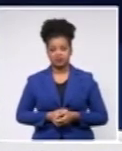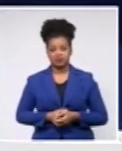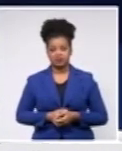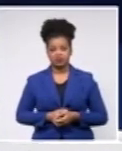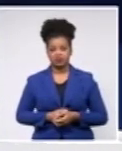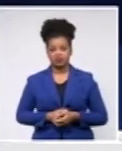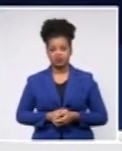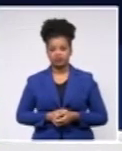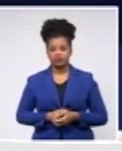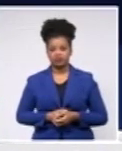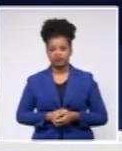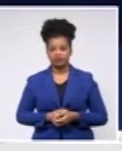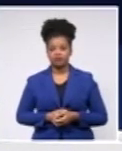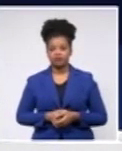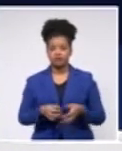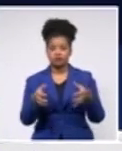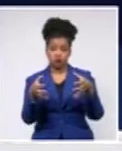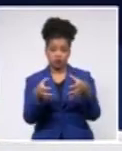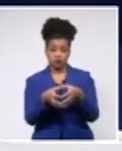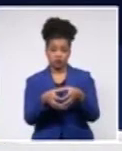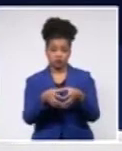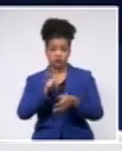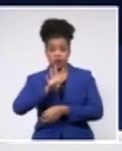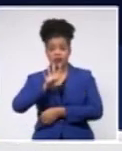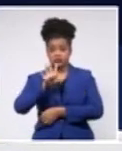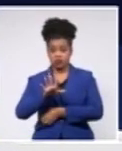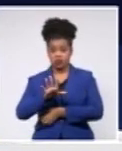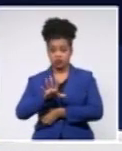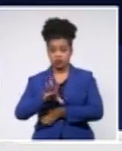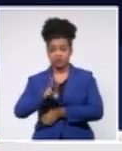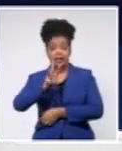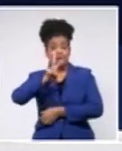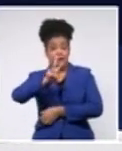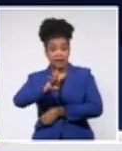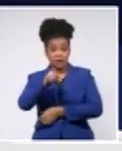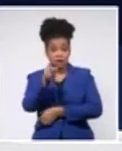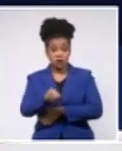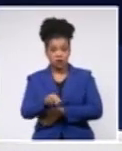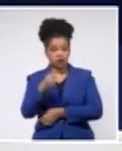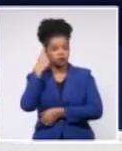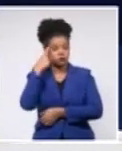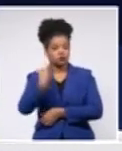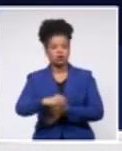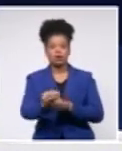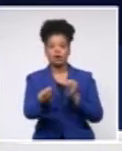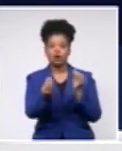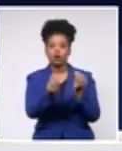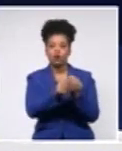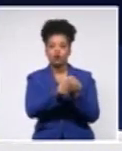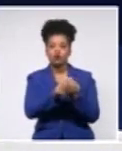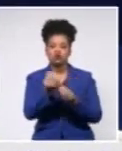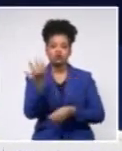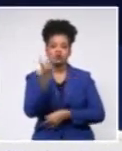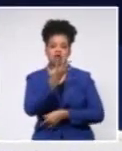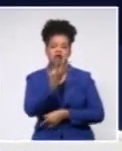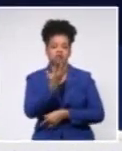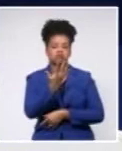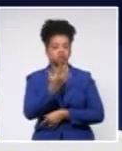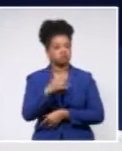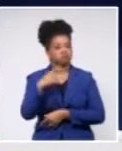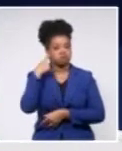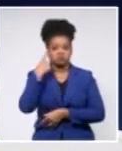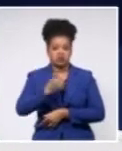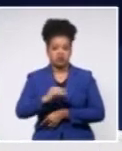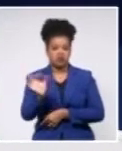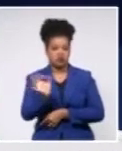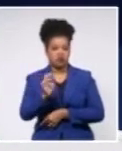yesterday, the source of infection linked to 3 is yet to be determined. The source of infection in